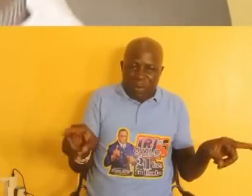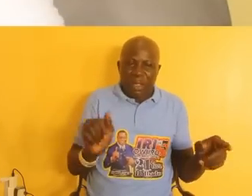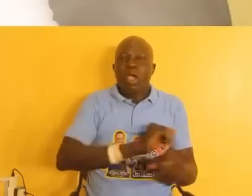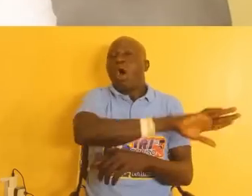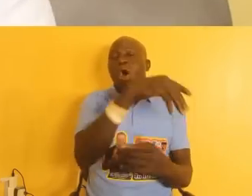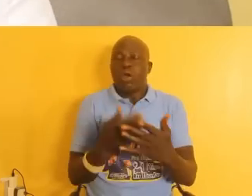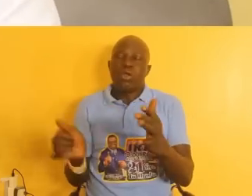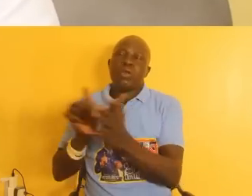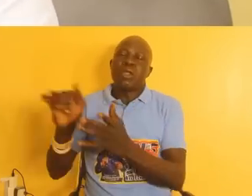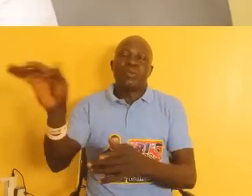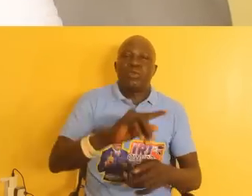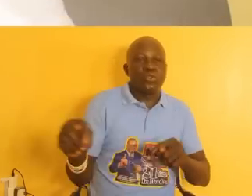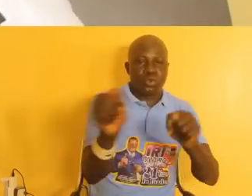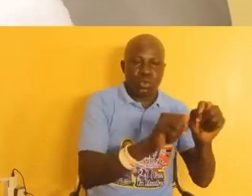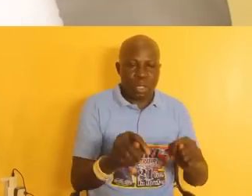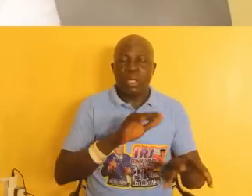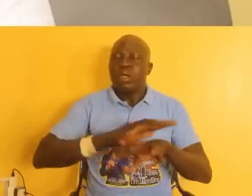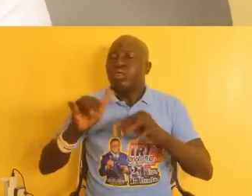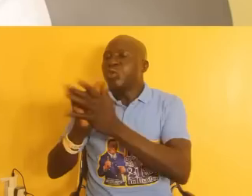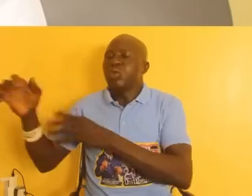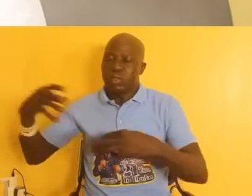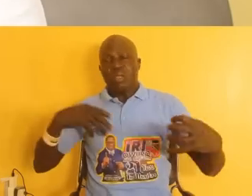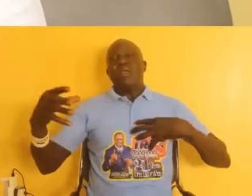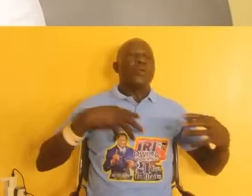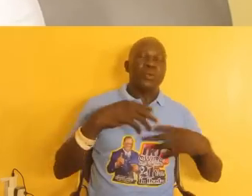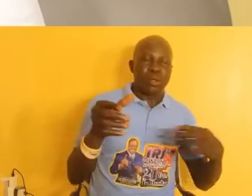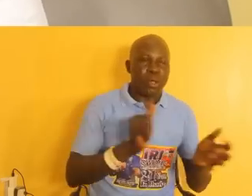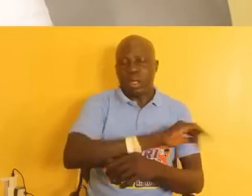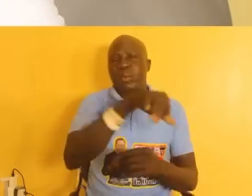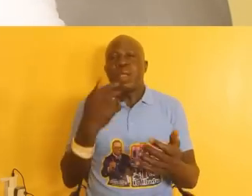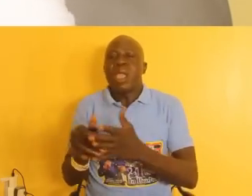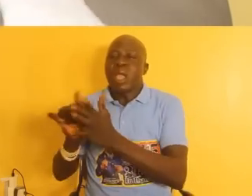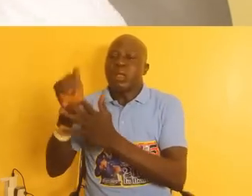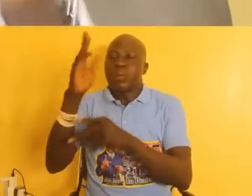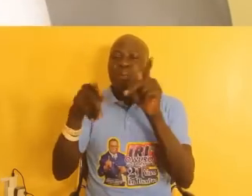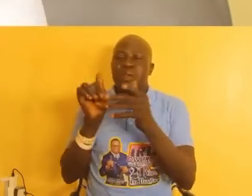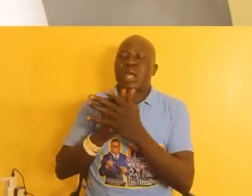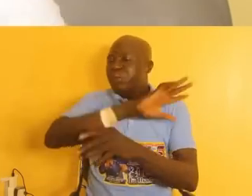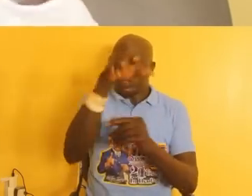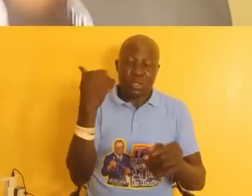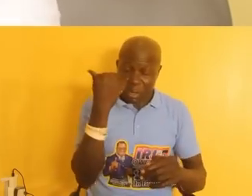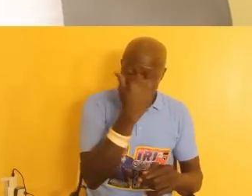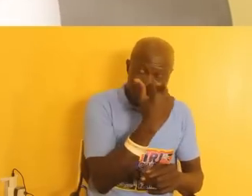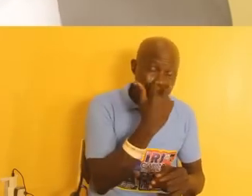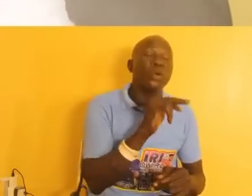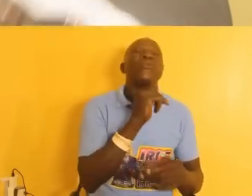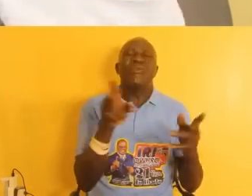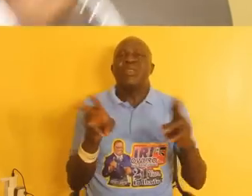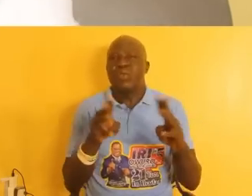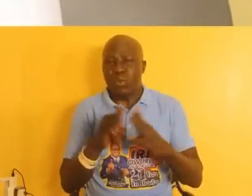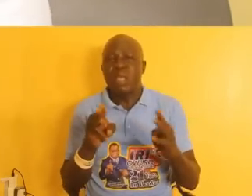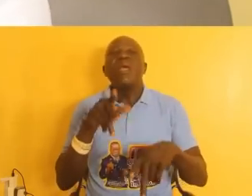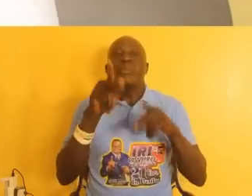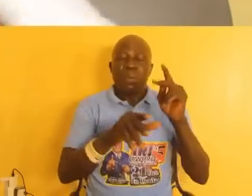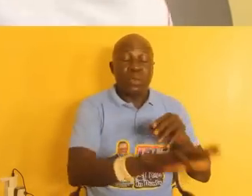us. Won jo wa be ni. Emma precise kan kan be. Precise of it. Be, awon ta ko awon ti won ri na da tele. People that cannot see very well. Elomi